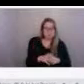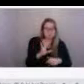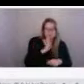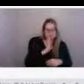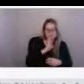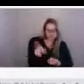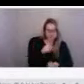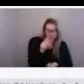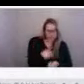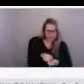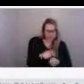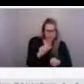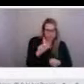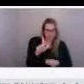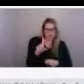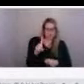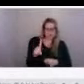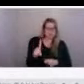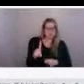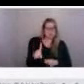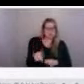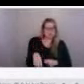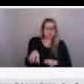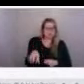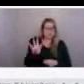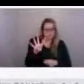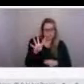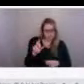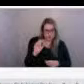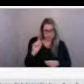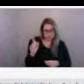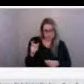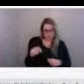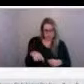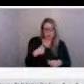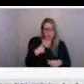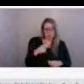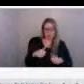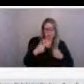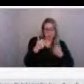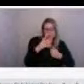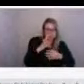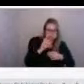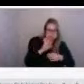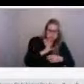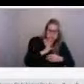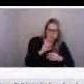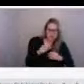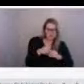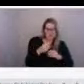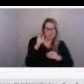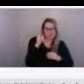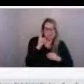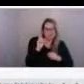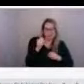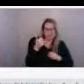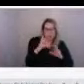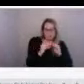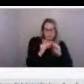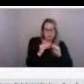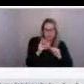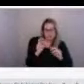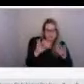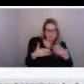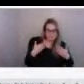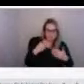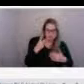particular about legislative district 4 which is where i live um i spoke about this in one of the job mat hearings but i'm very glad to see